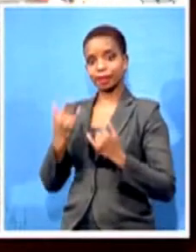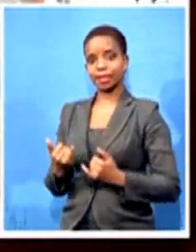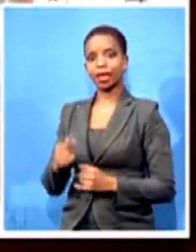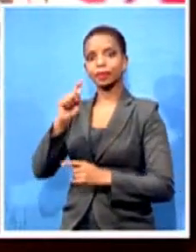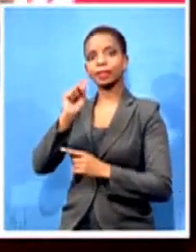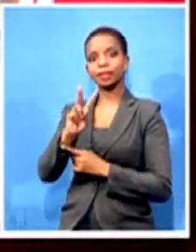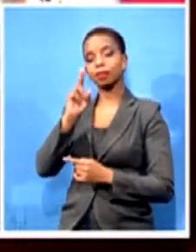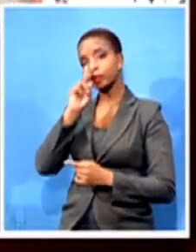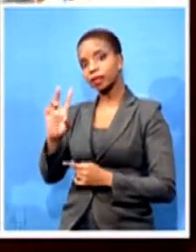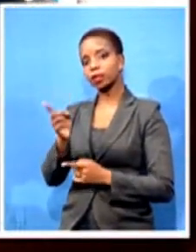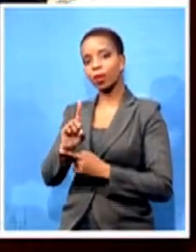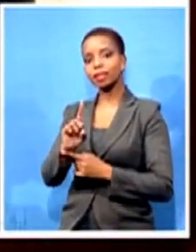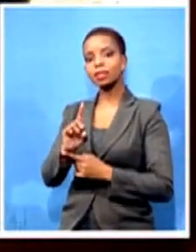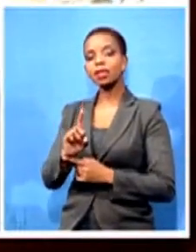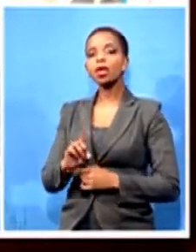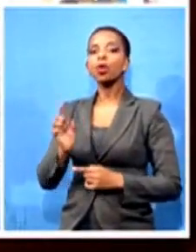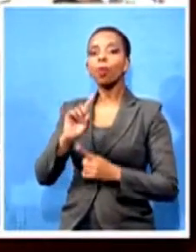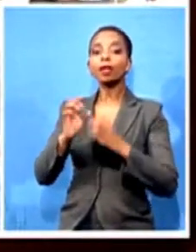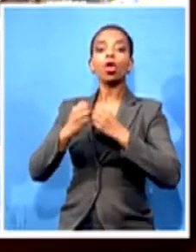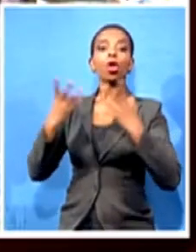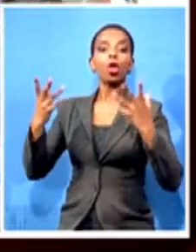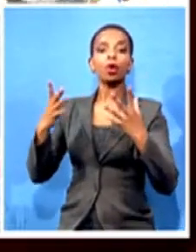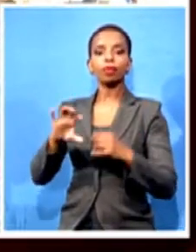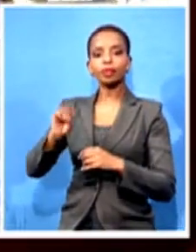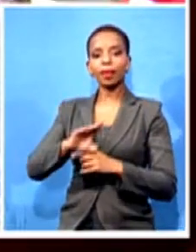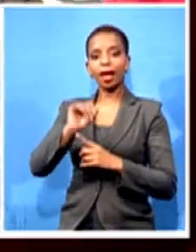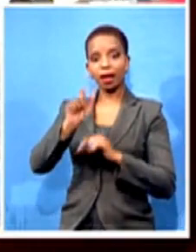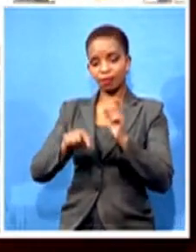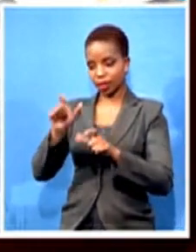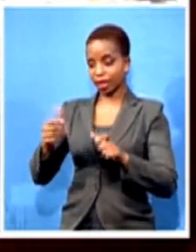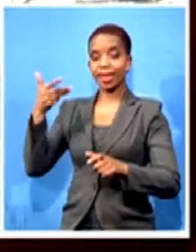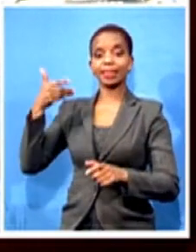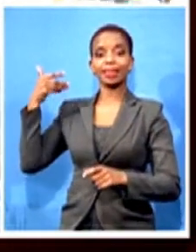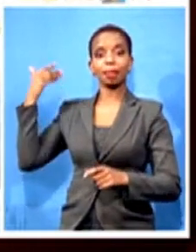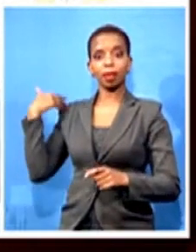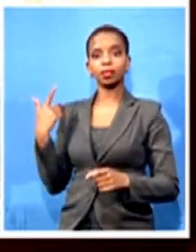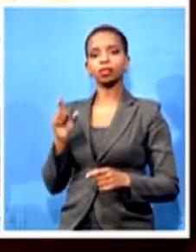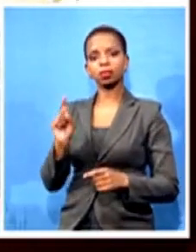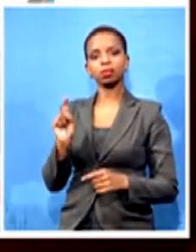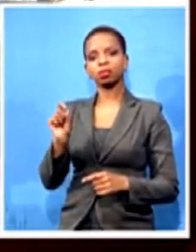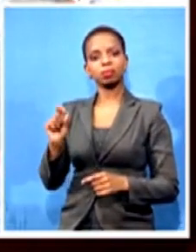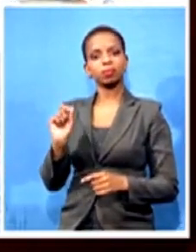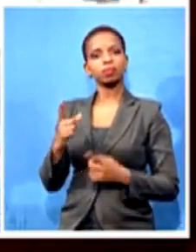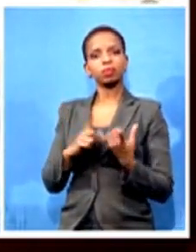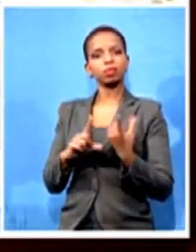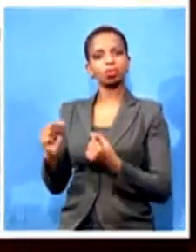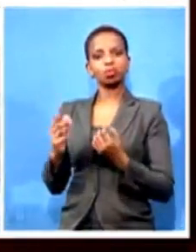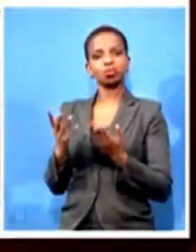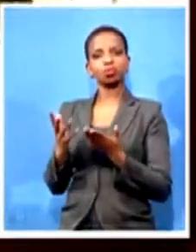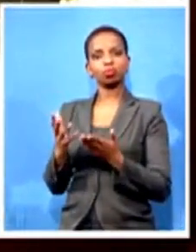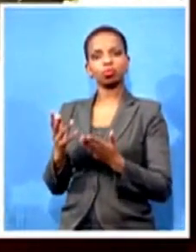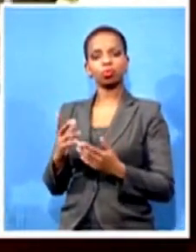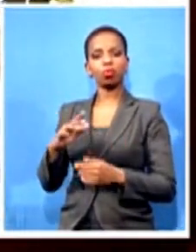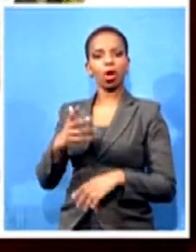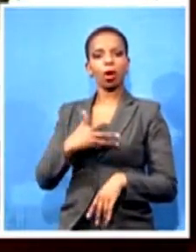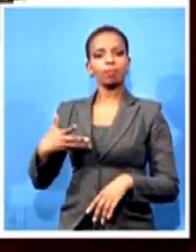of South Africans in the past who went through. Most of us, this is where we were clothed by our mothers and grandmothers, and this is an important part